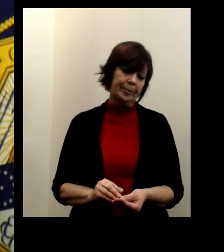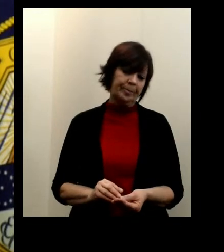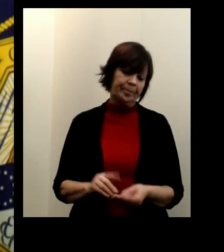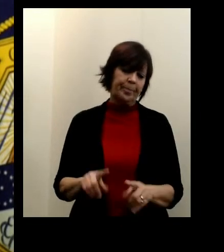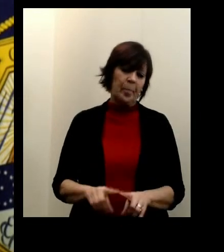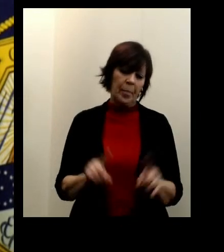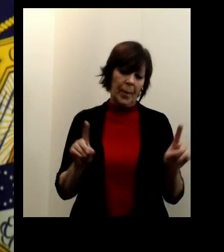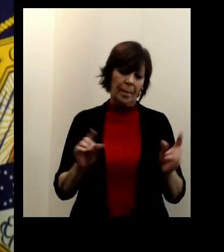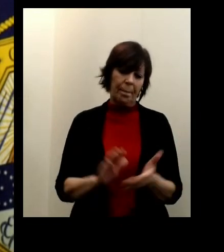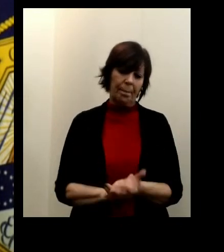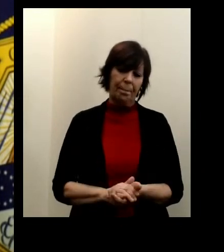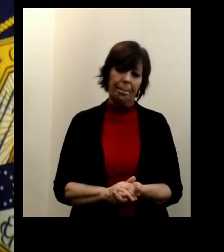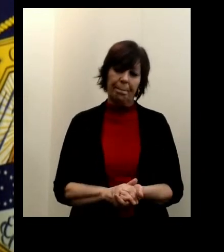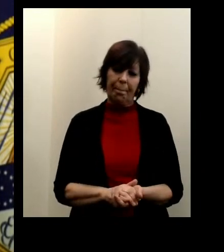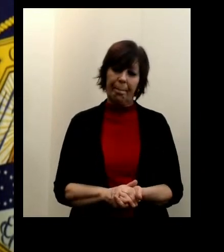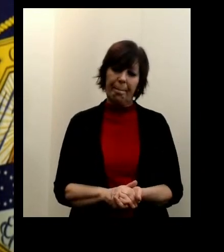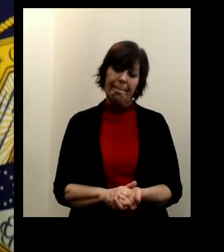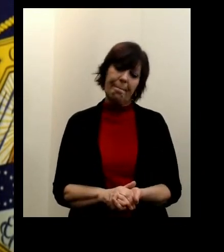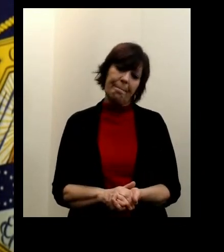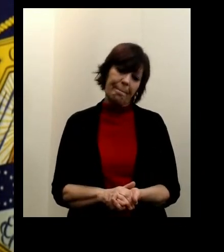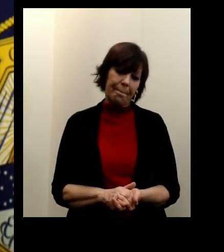but